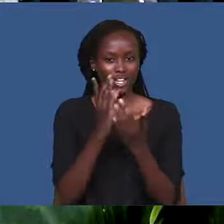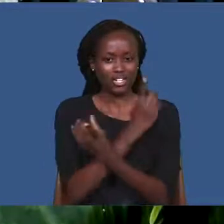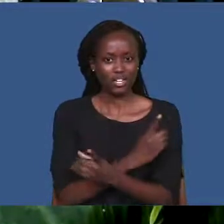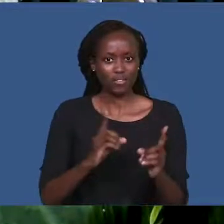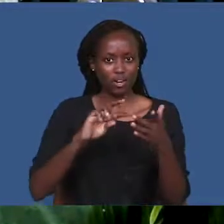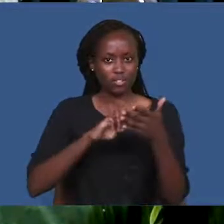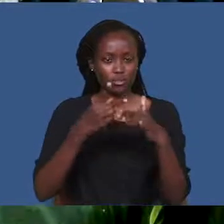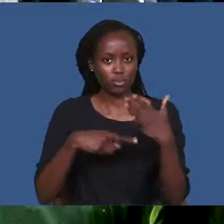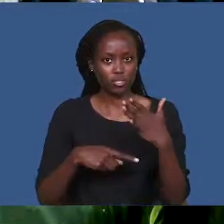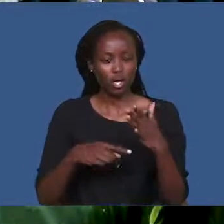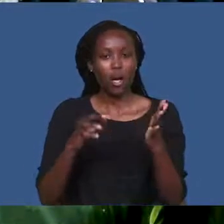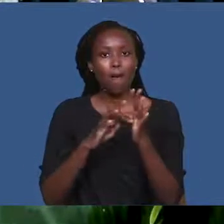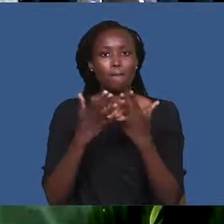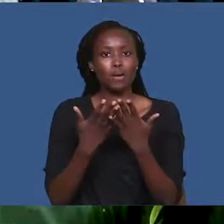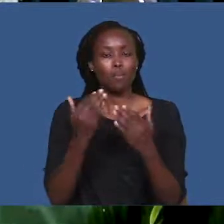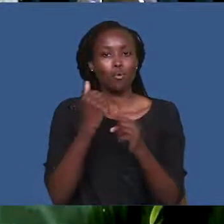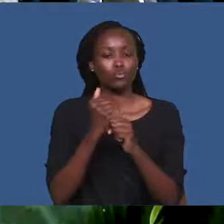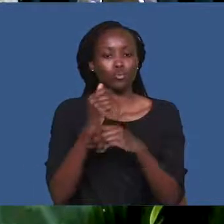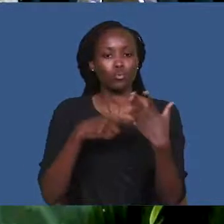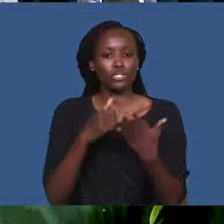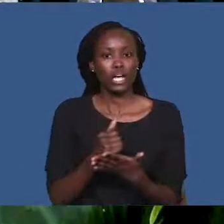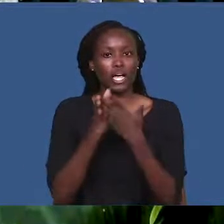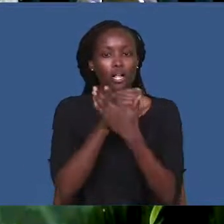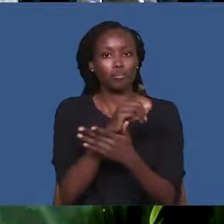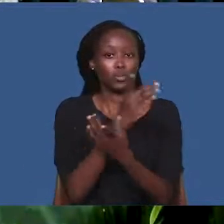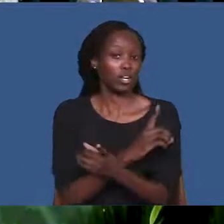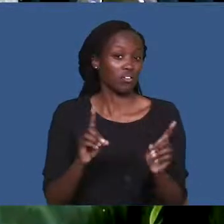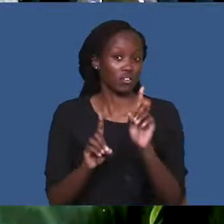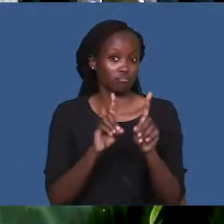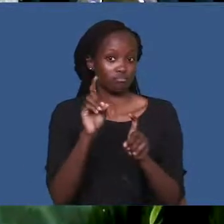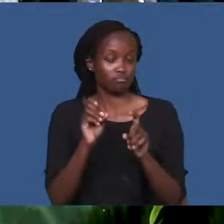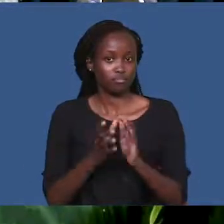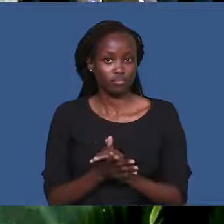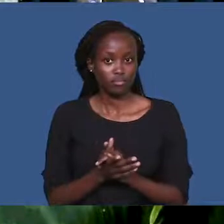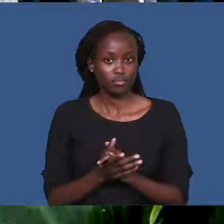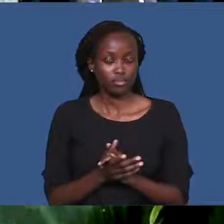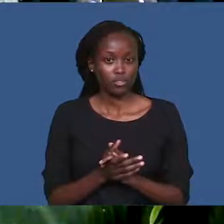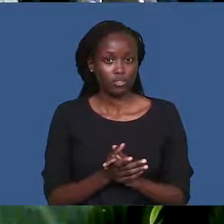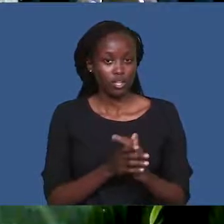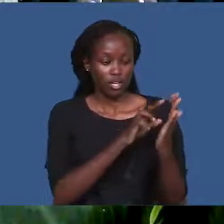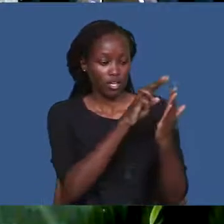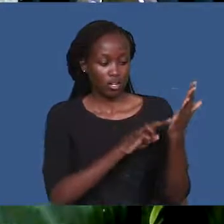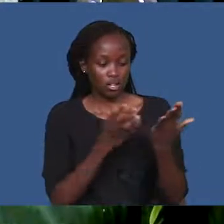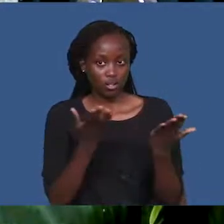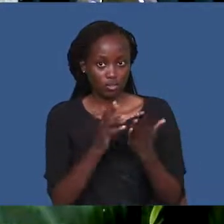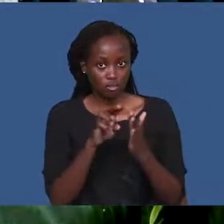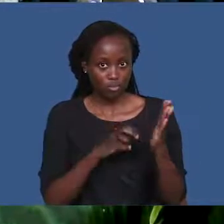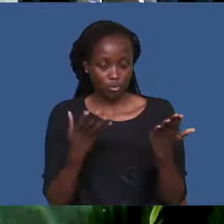deliver you? And the text in Exodus 3, 7, I will read.